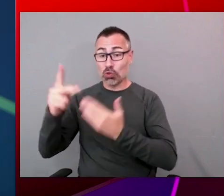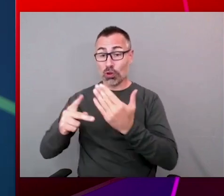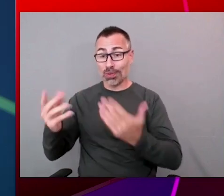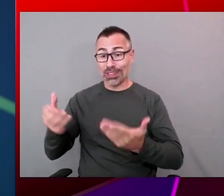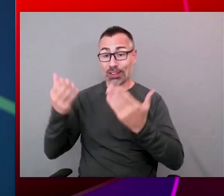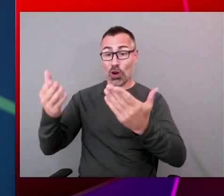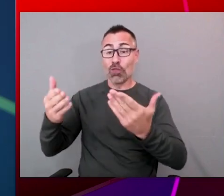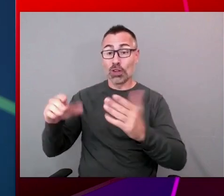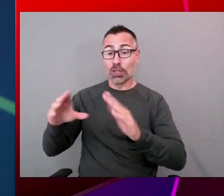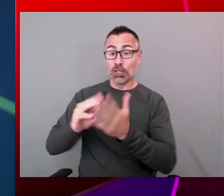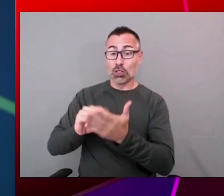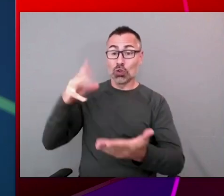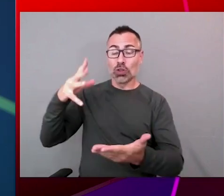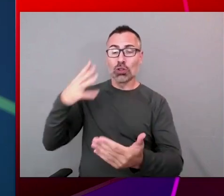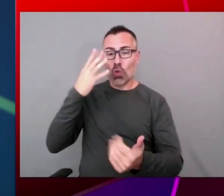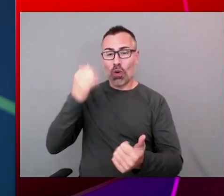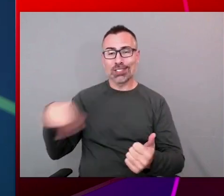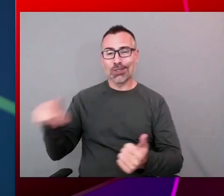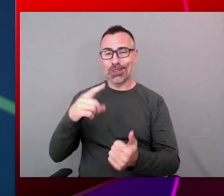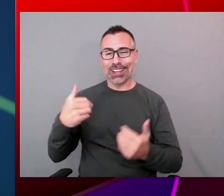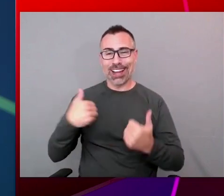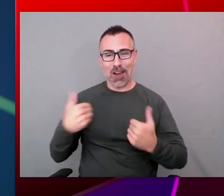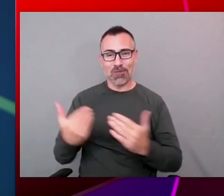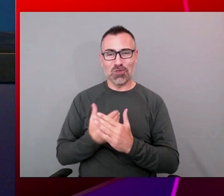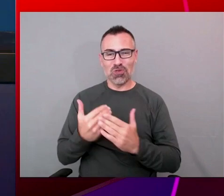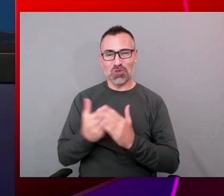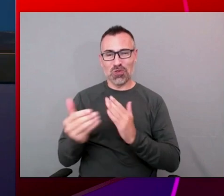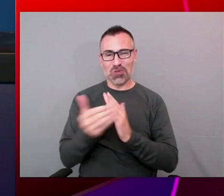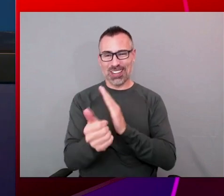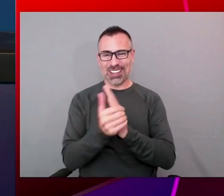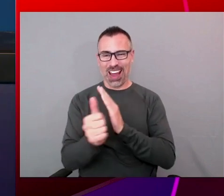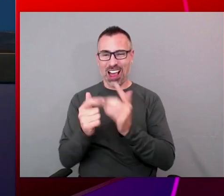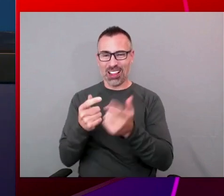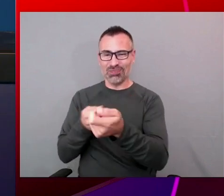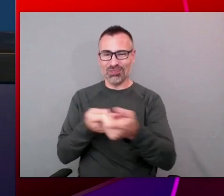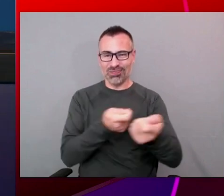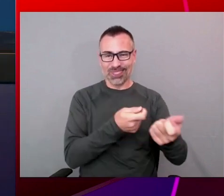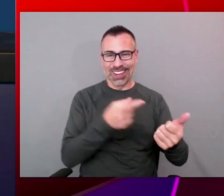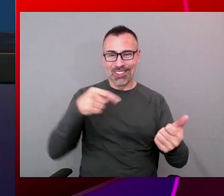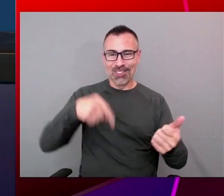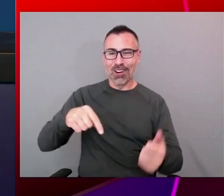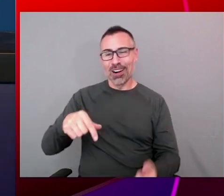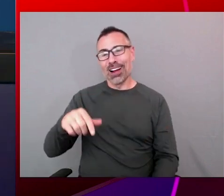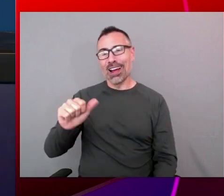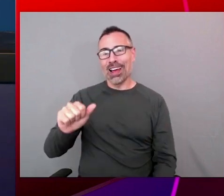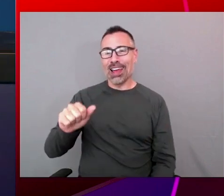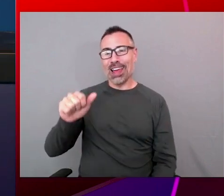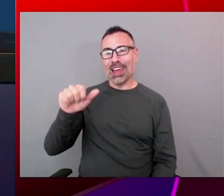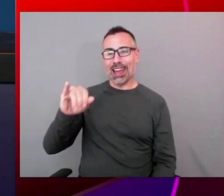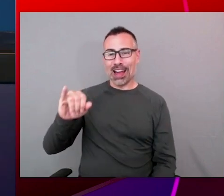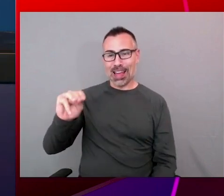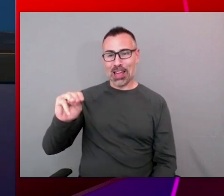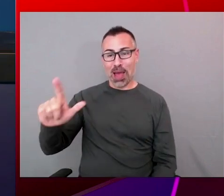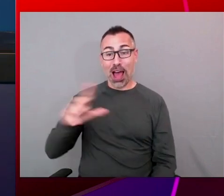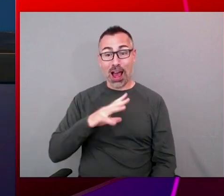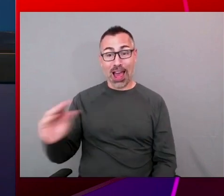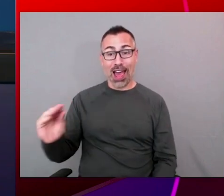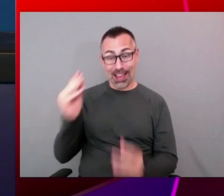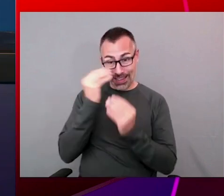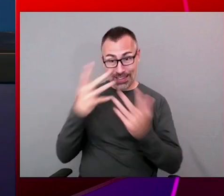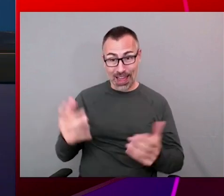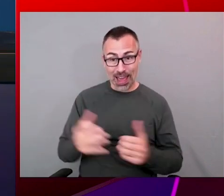new talent pipelines in AI ML and data. Yeah, I think that's super important because you probably get this as well, Steve. People